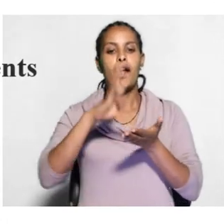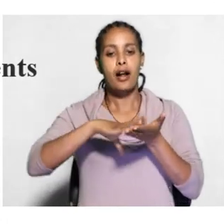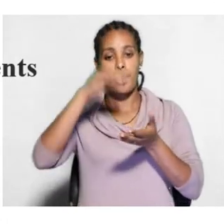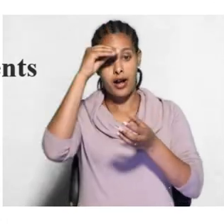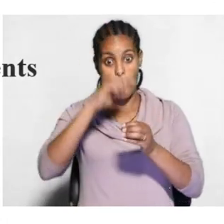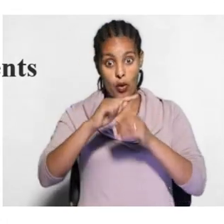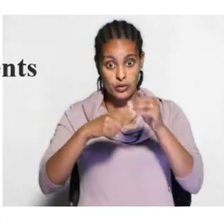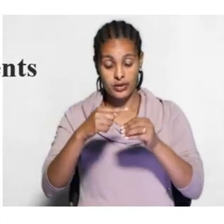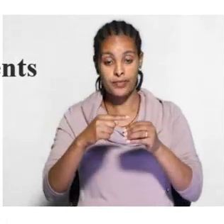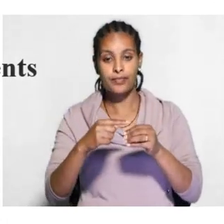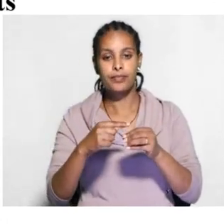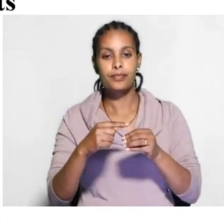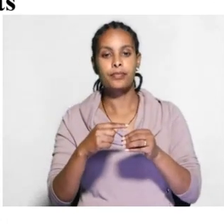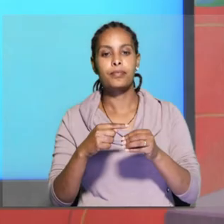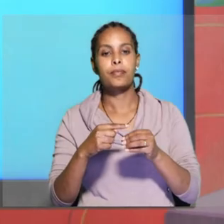about